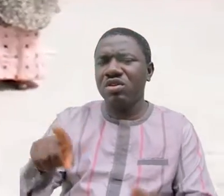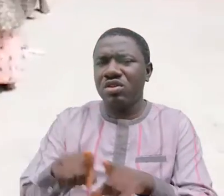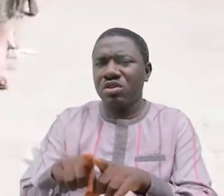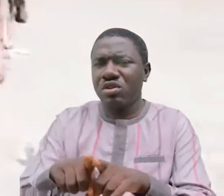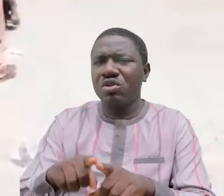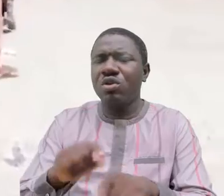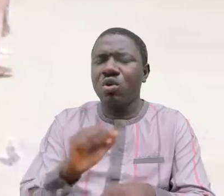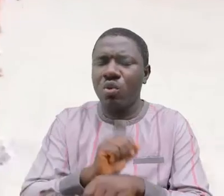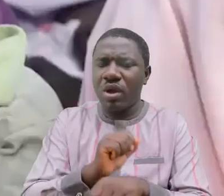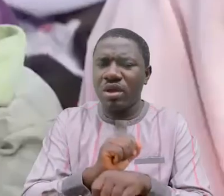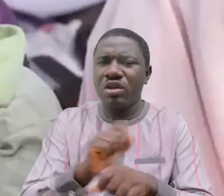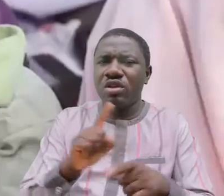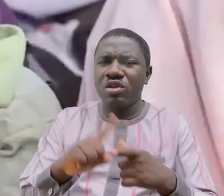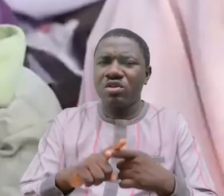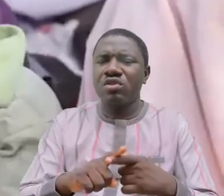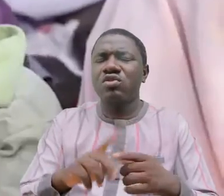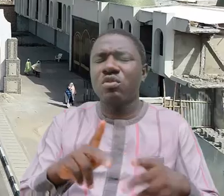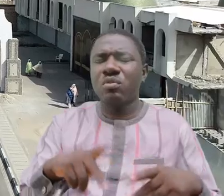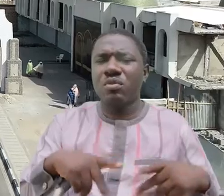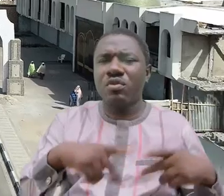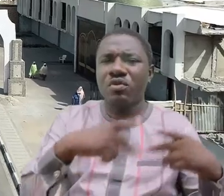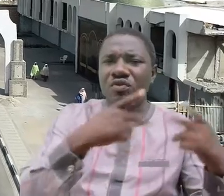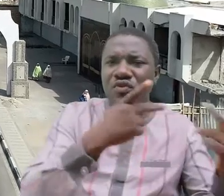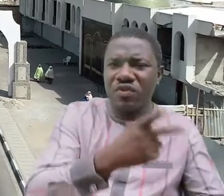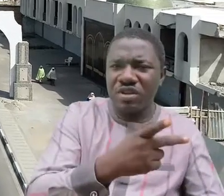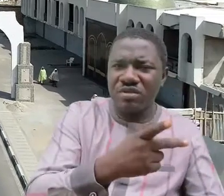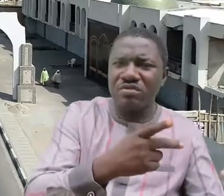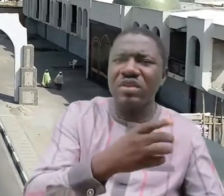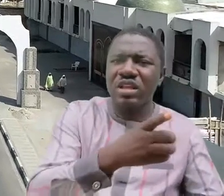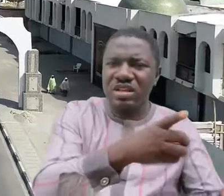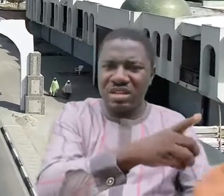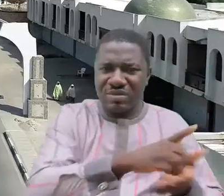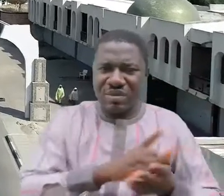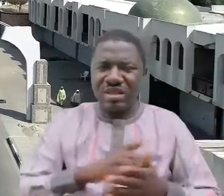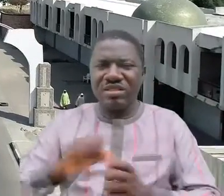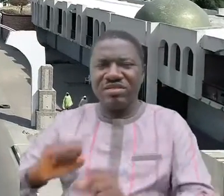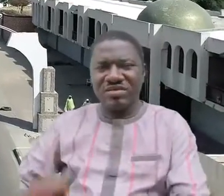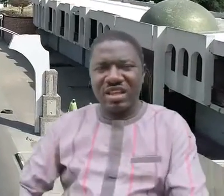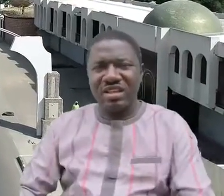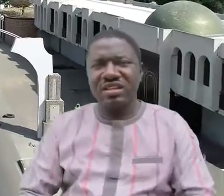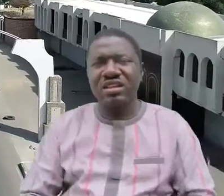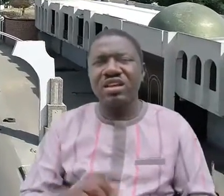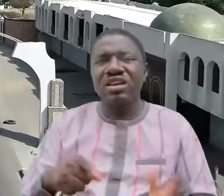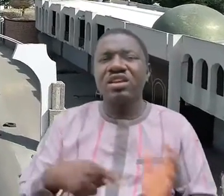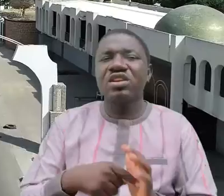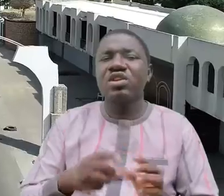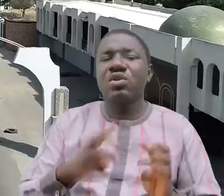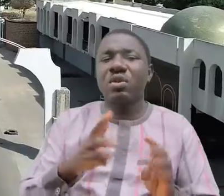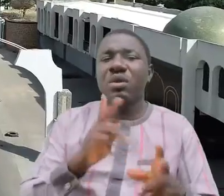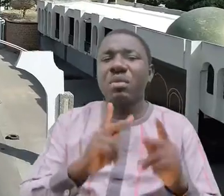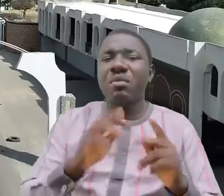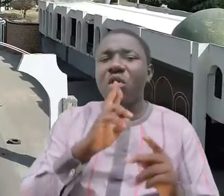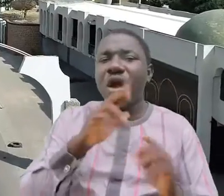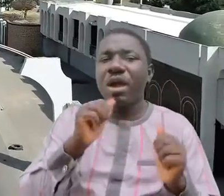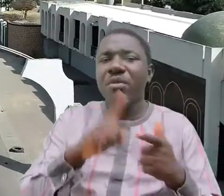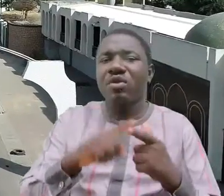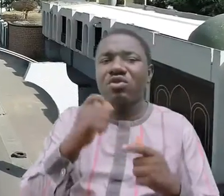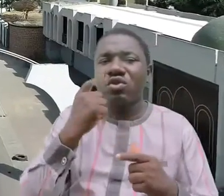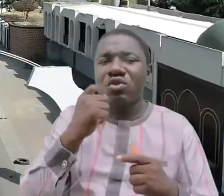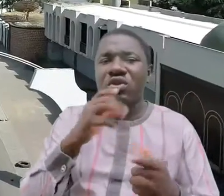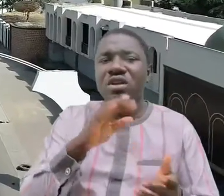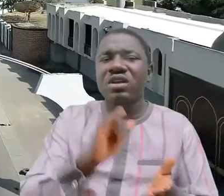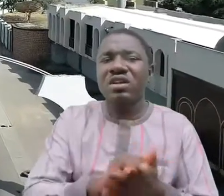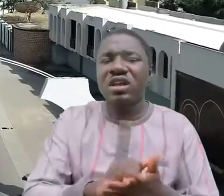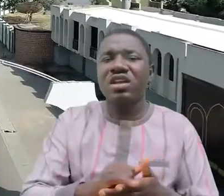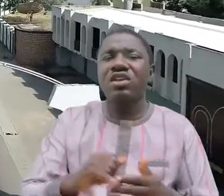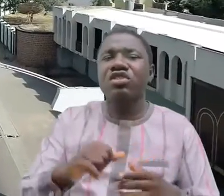demand and supply sides of social protection services. This way, citizens are able to understand